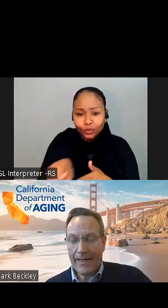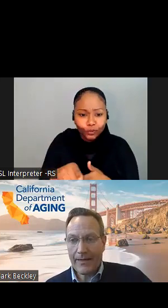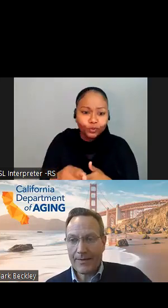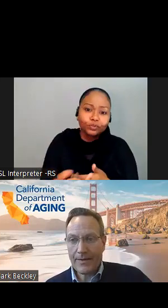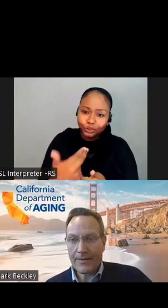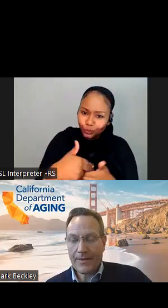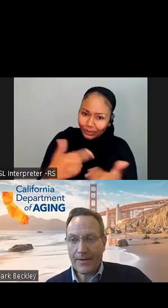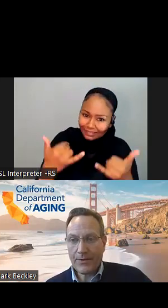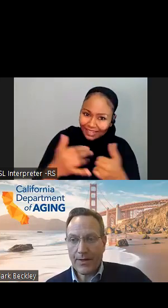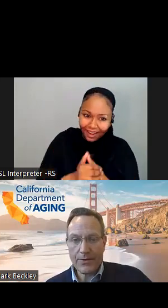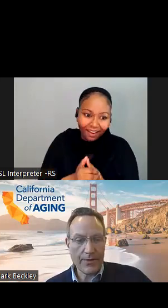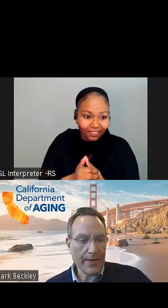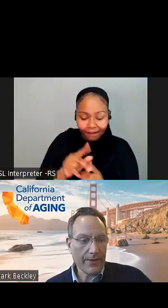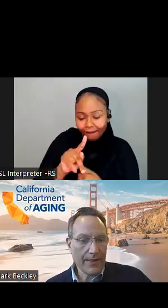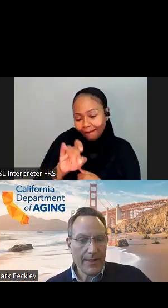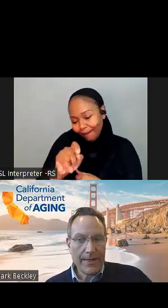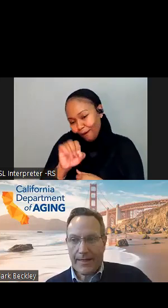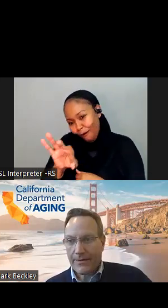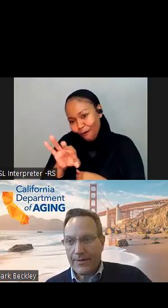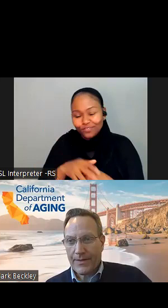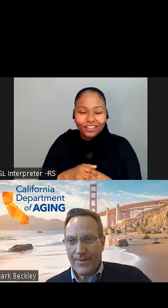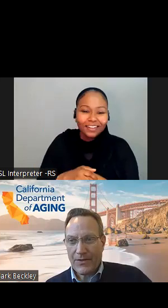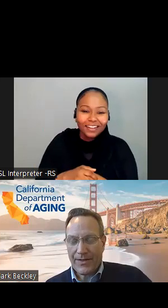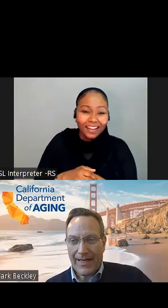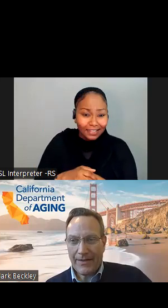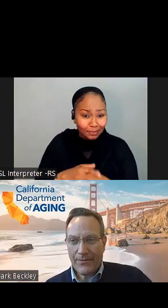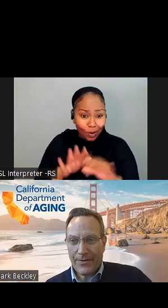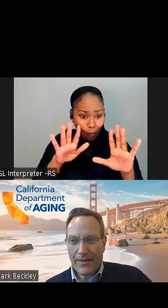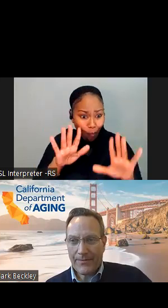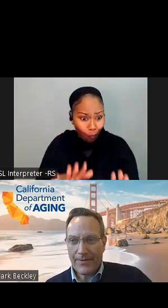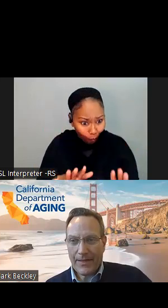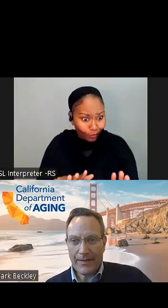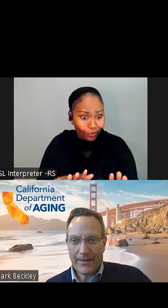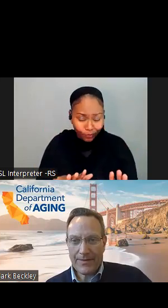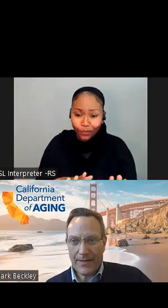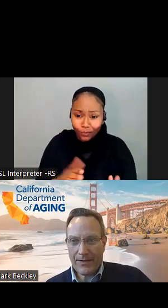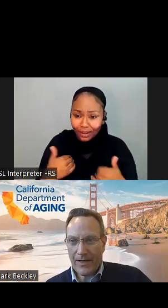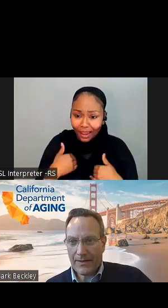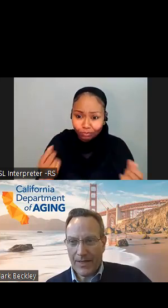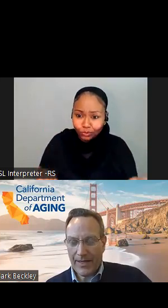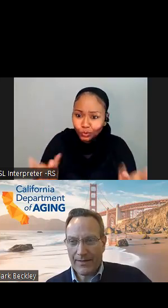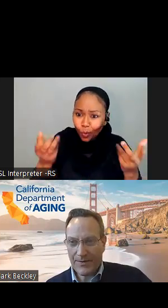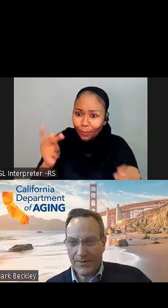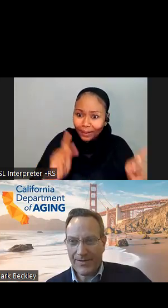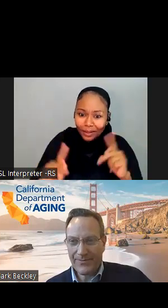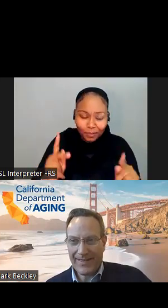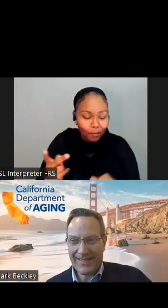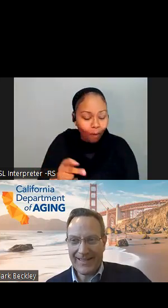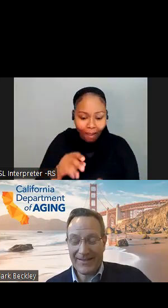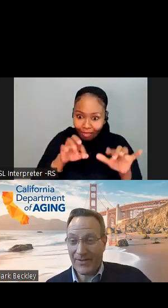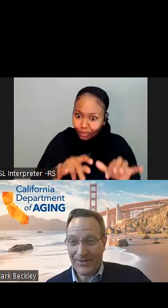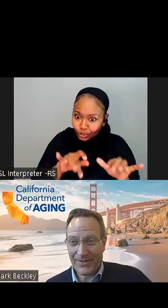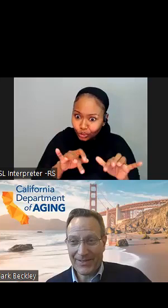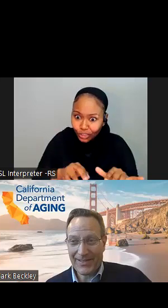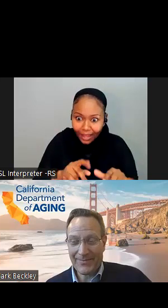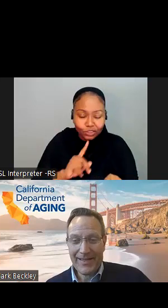today. Again, it's been such a great turnout. And as Liz had mentioned, I don't think I've seen such an active chat in a Zoom meeting